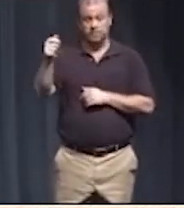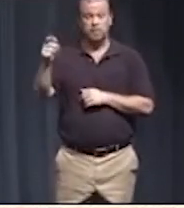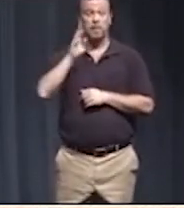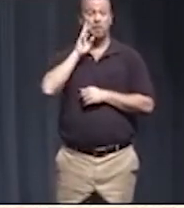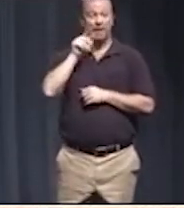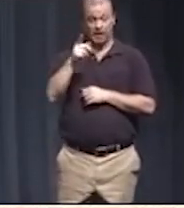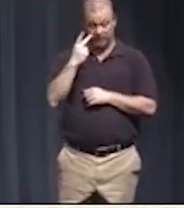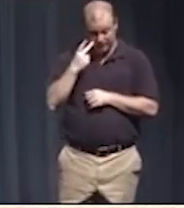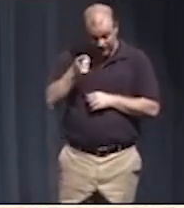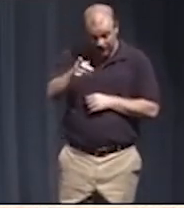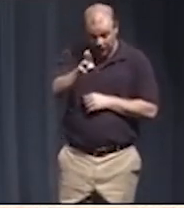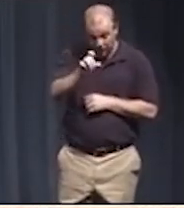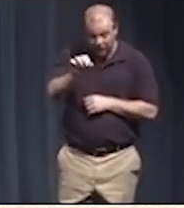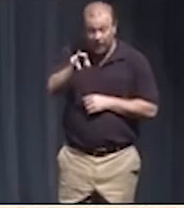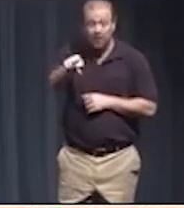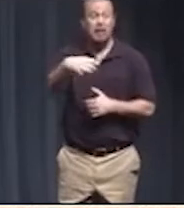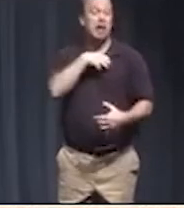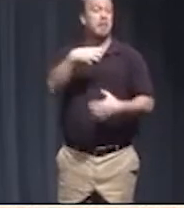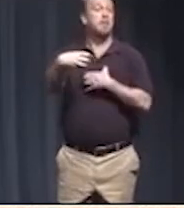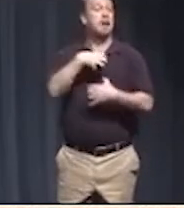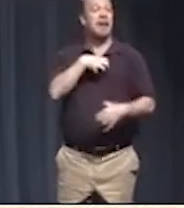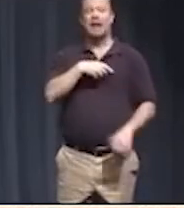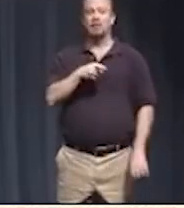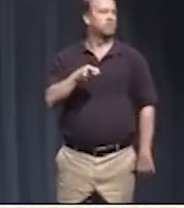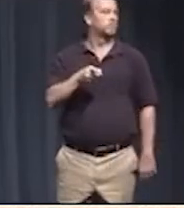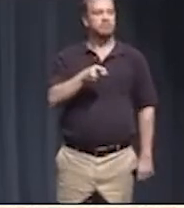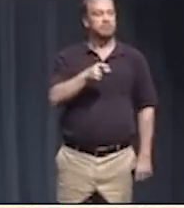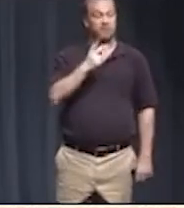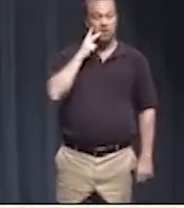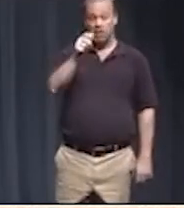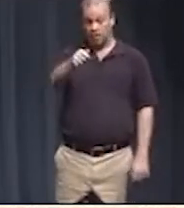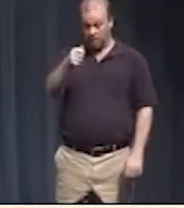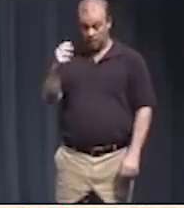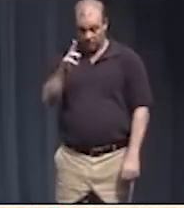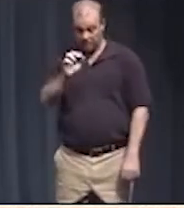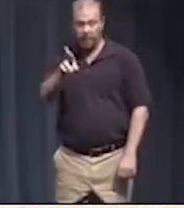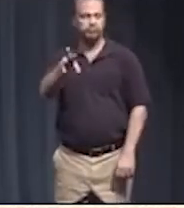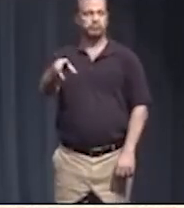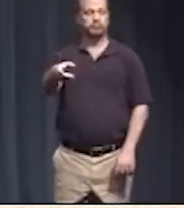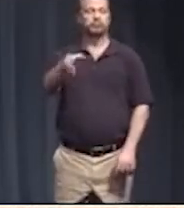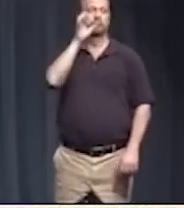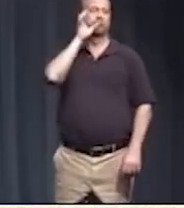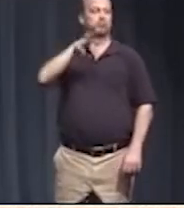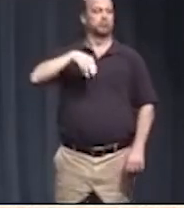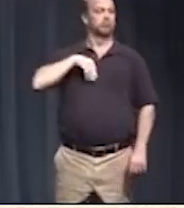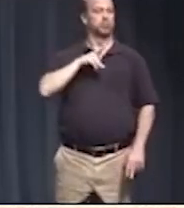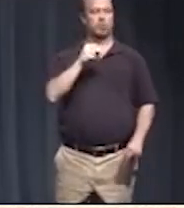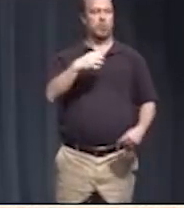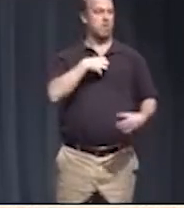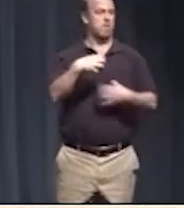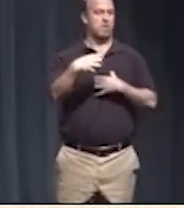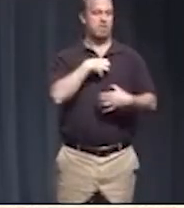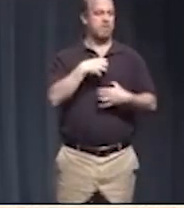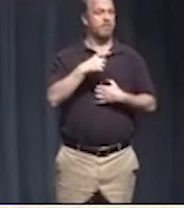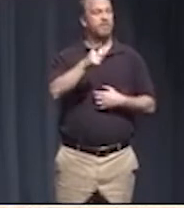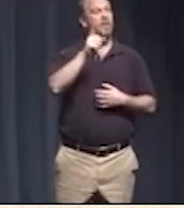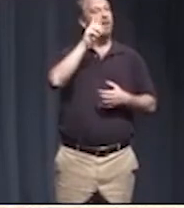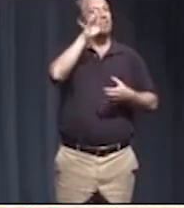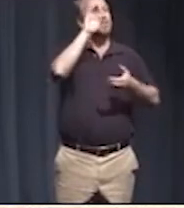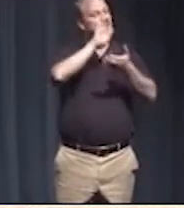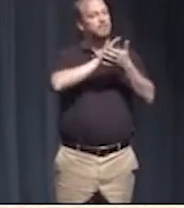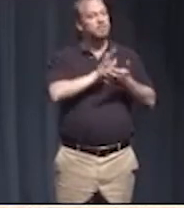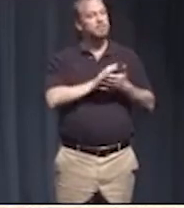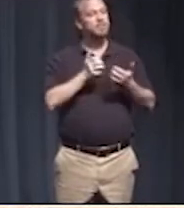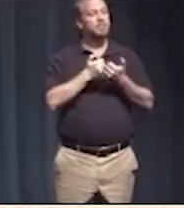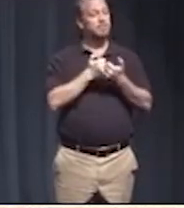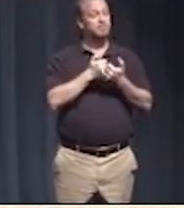You take what you get, especially when it's free. These are just some of the things. Think about your spouses. Think about your significant others. Don't these